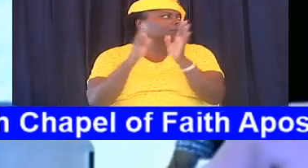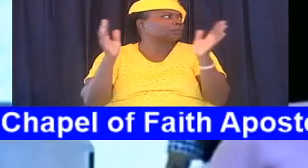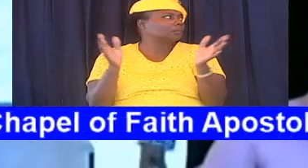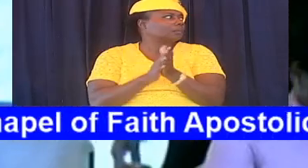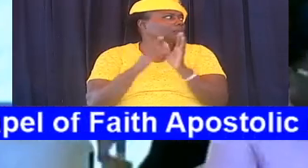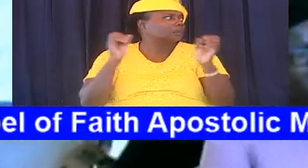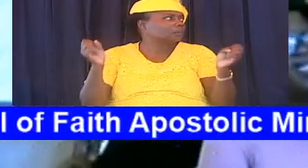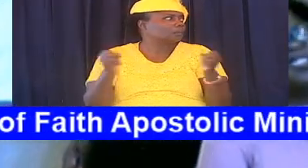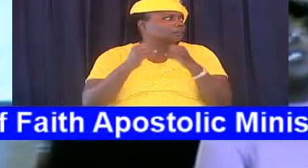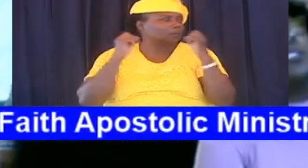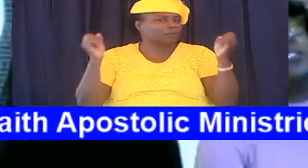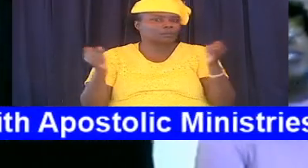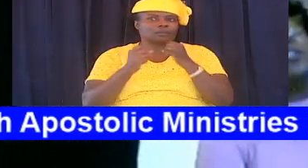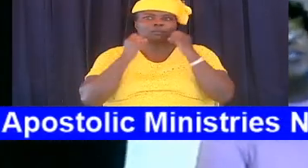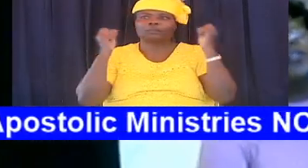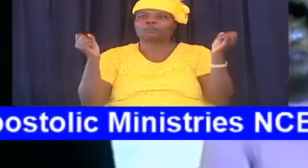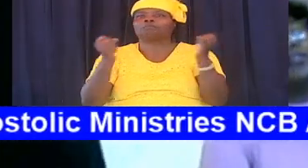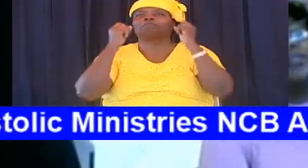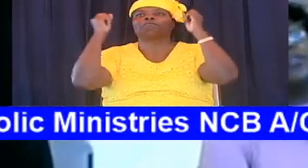Thank you, Jesus.